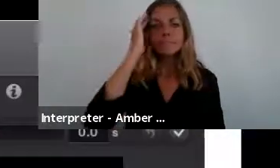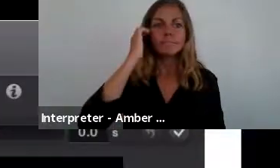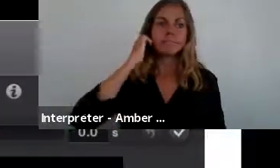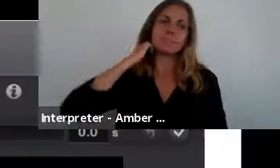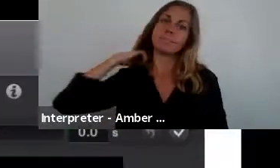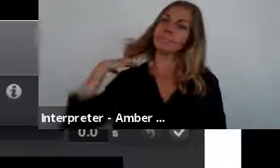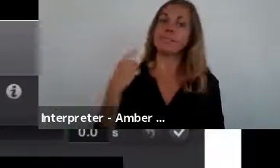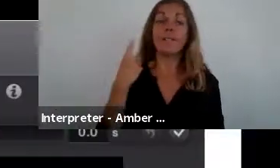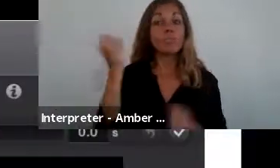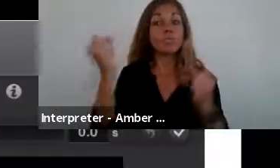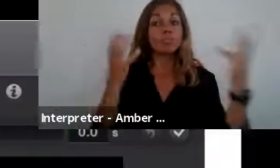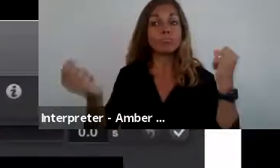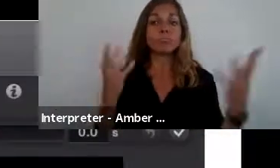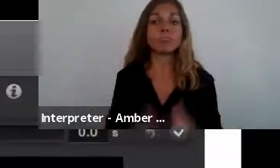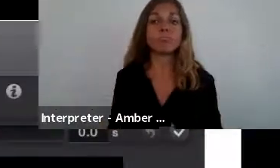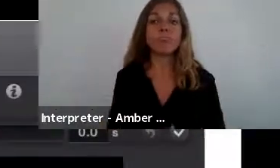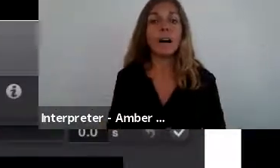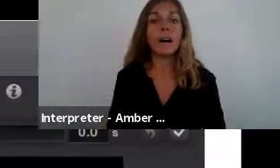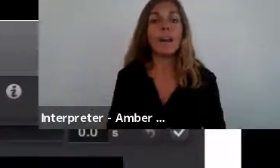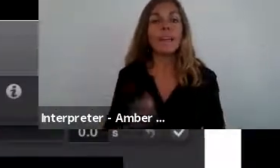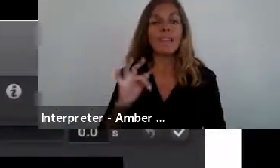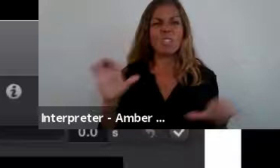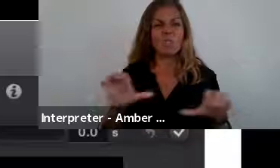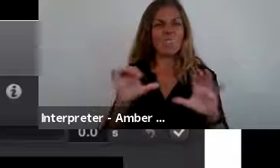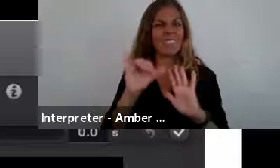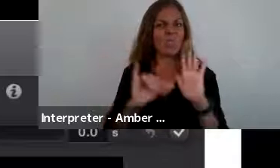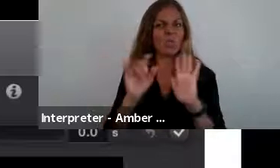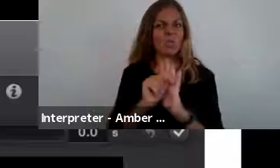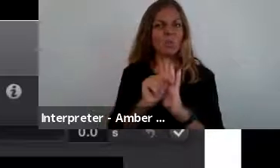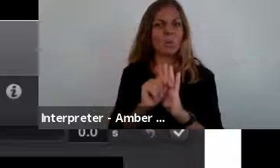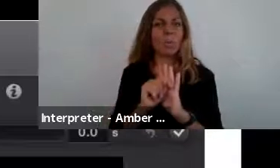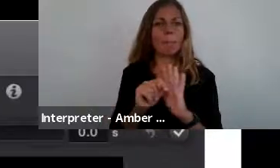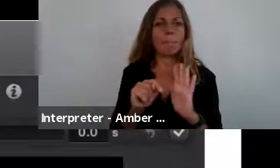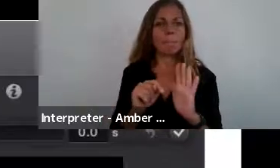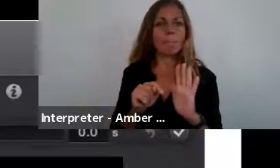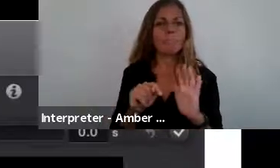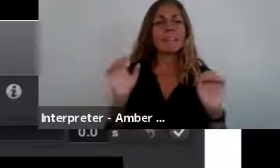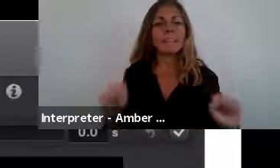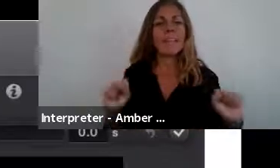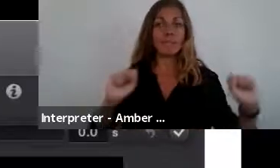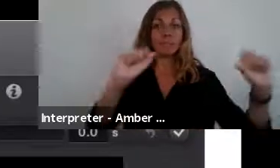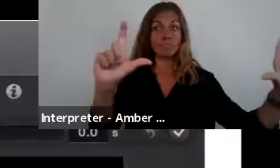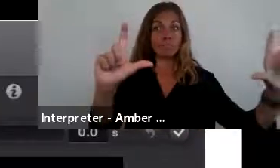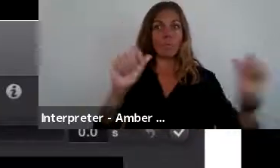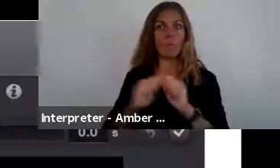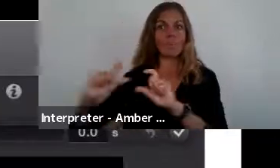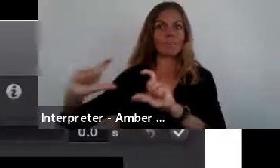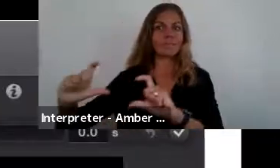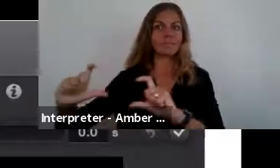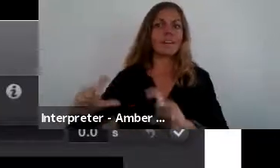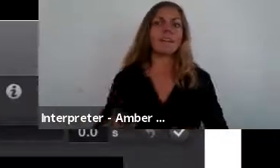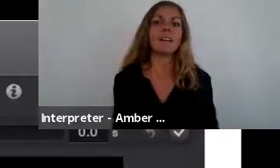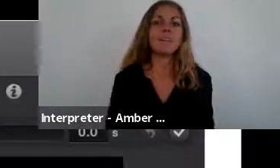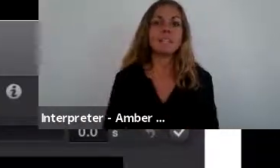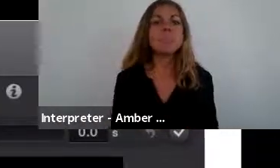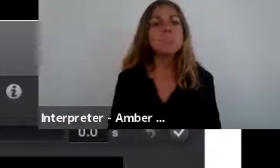For ASL, and if you're doing something like a YouTube video, you would do a picture-in-picture feature, which is available in most of